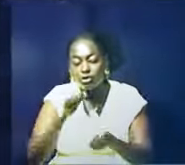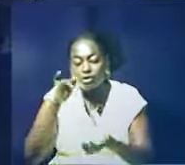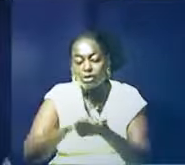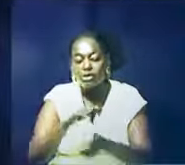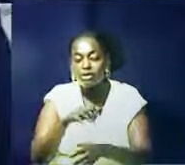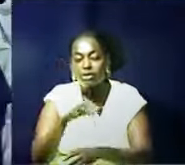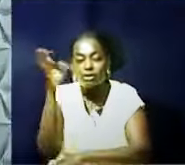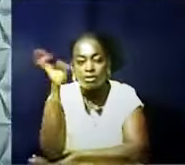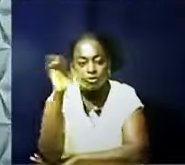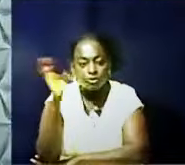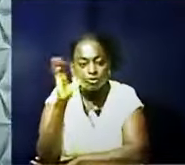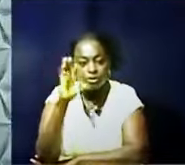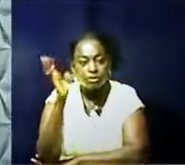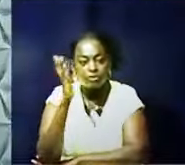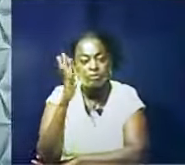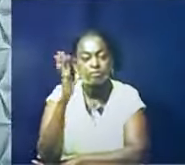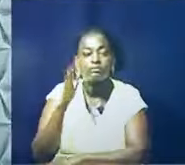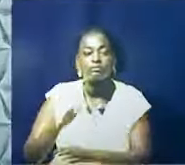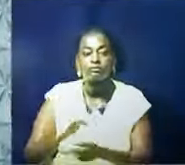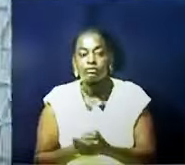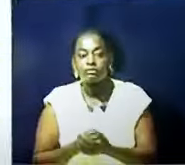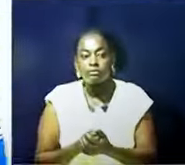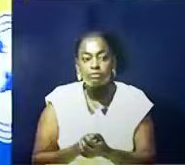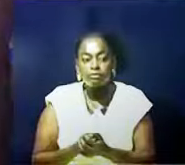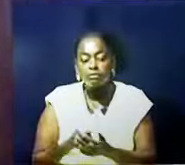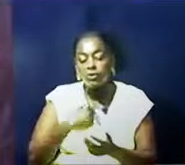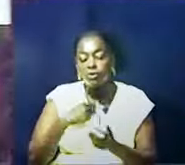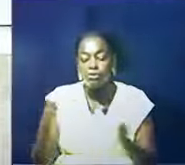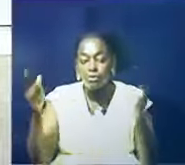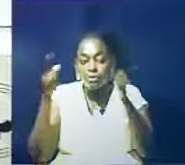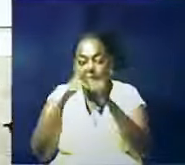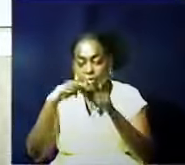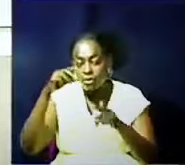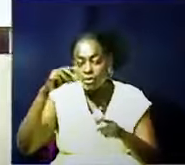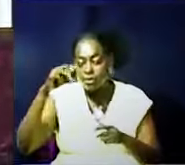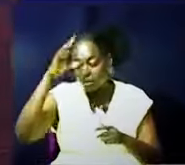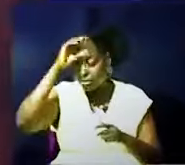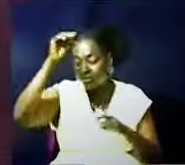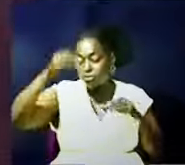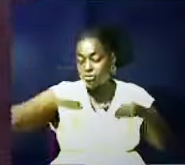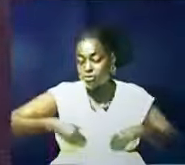I met this young man. Misia abrantie bi.